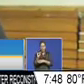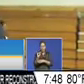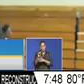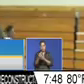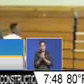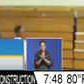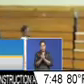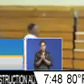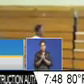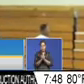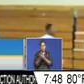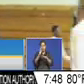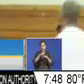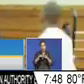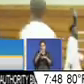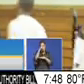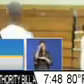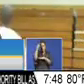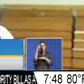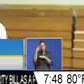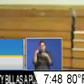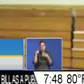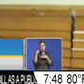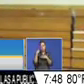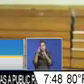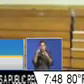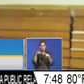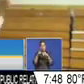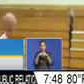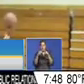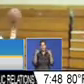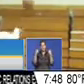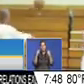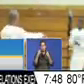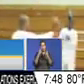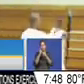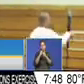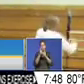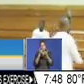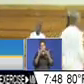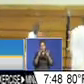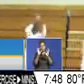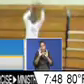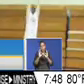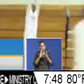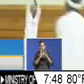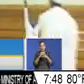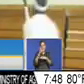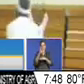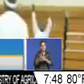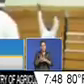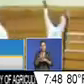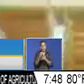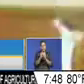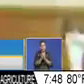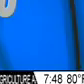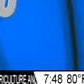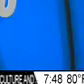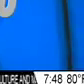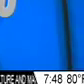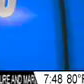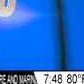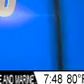so wear your black shirts when you come to the gym. That's all the time we have for sports on this Friday. A quick check on weather is up next.